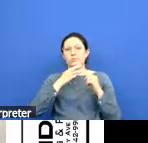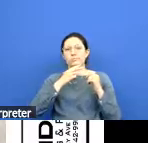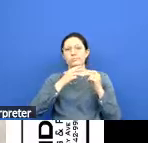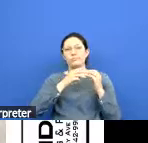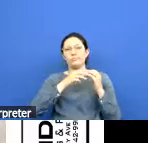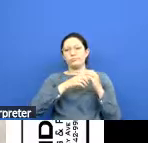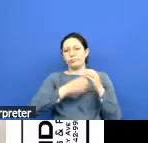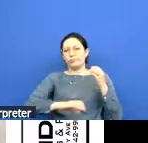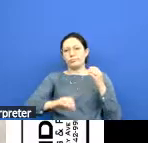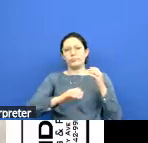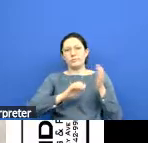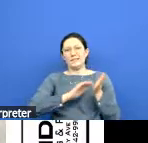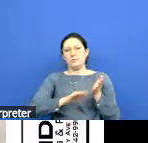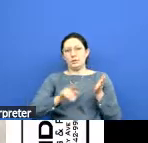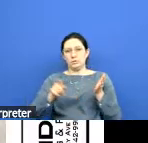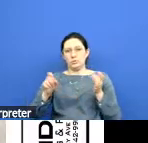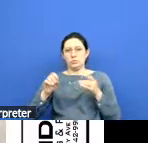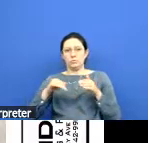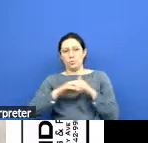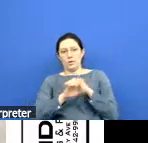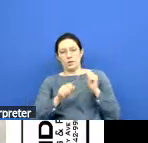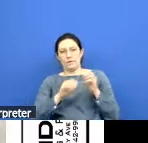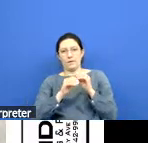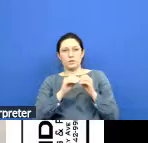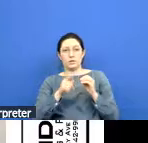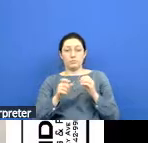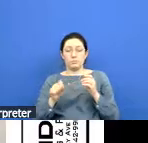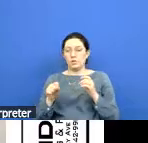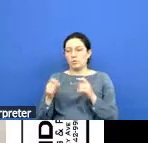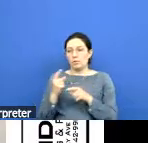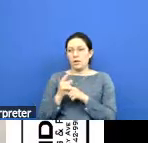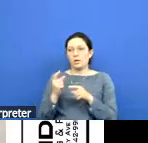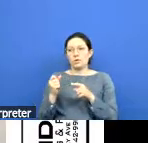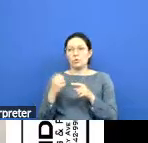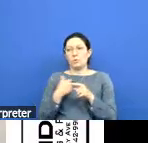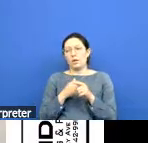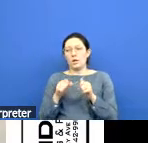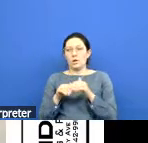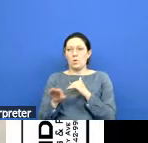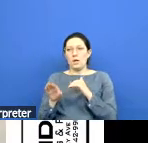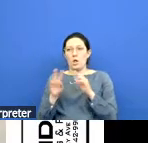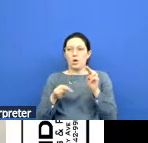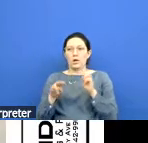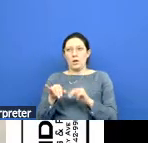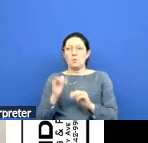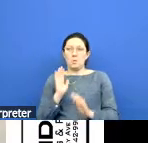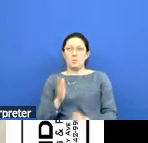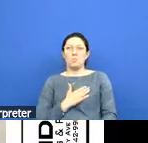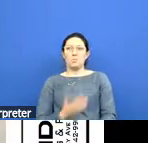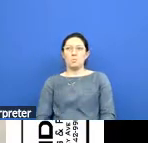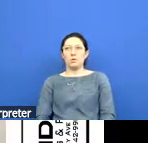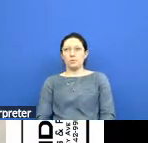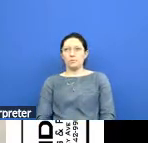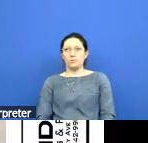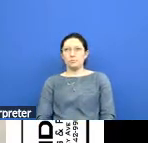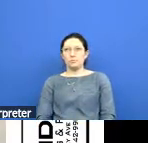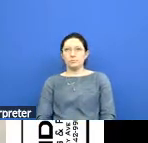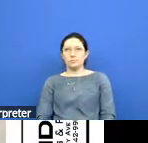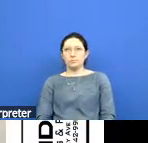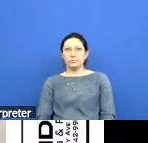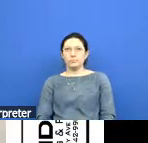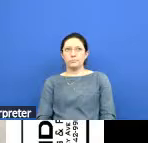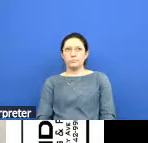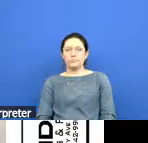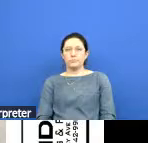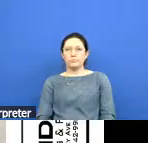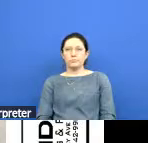a look at whether it makes sense to help with this. And again, we'll take a look at that. There's only so much burden we